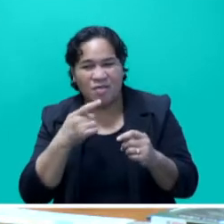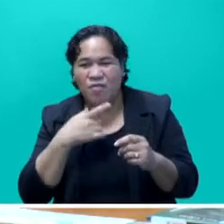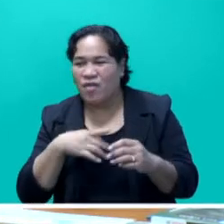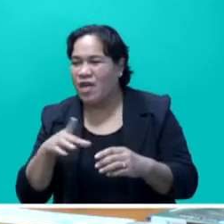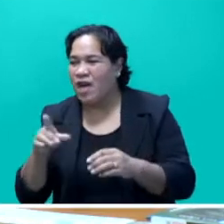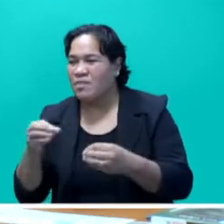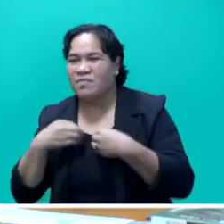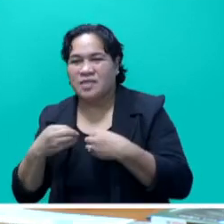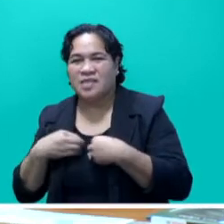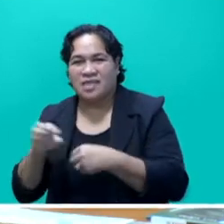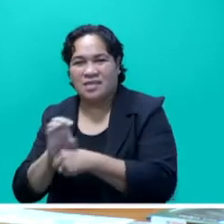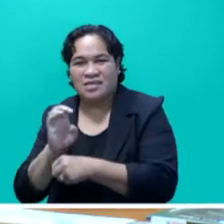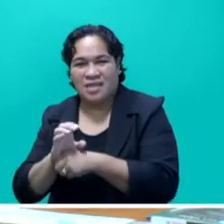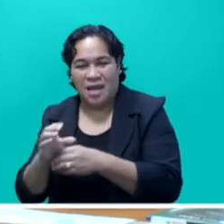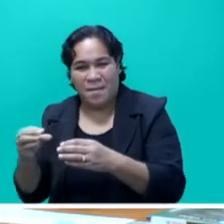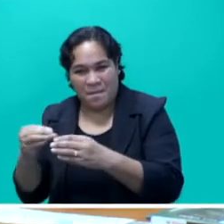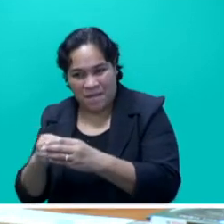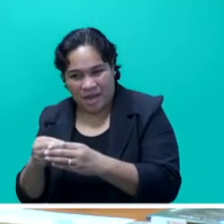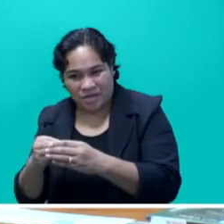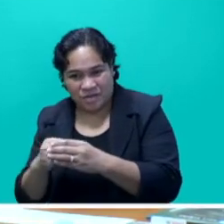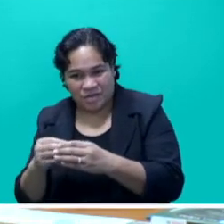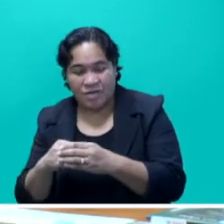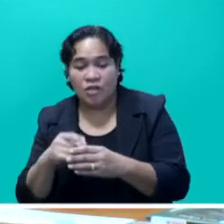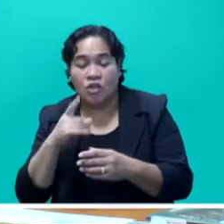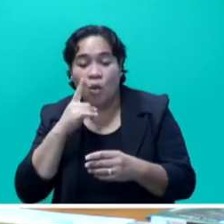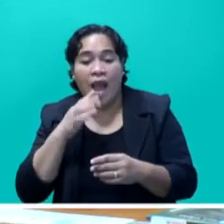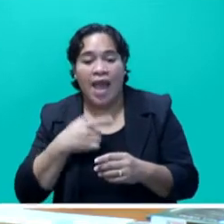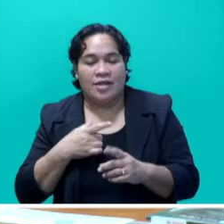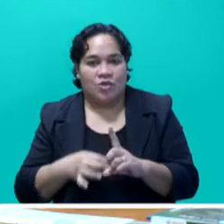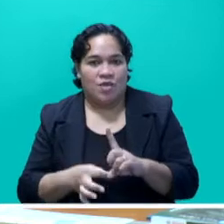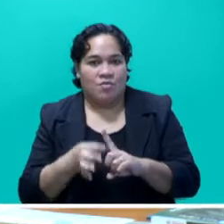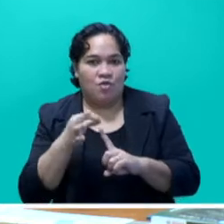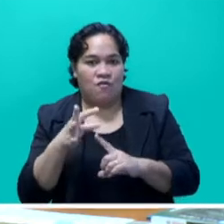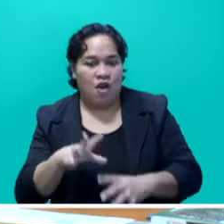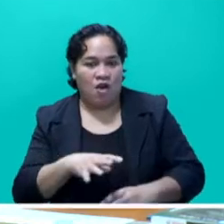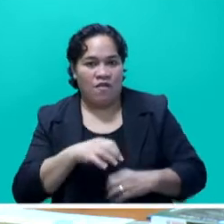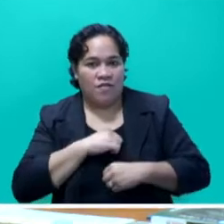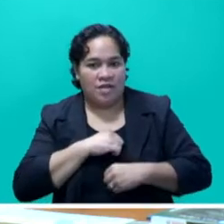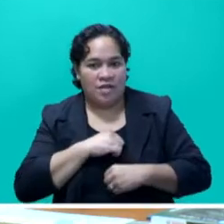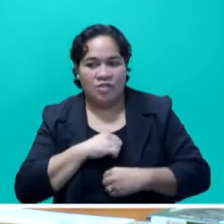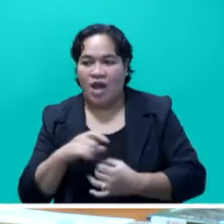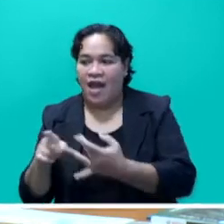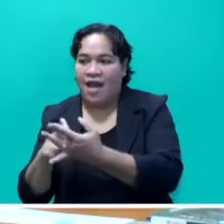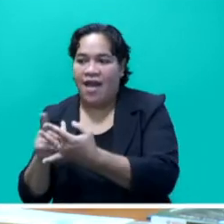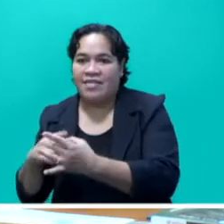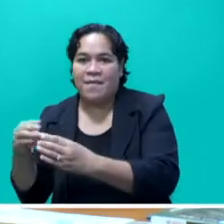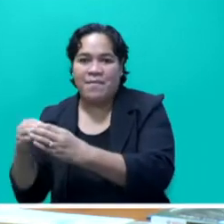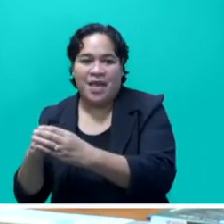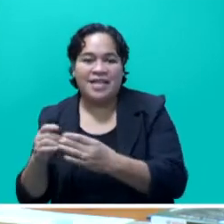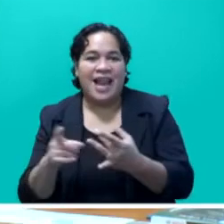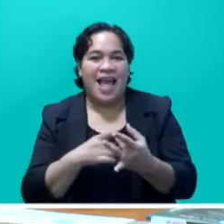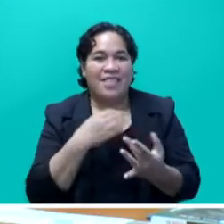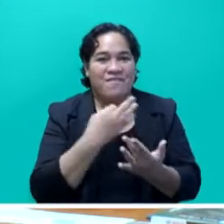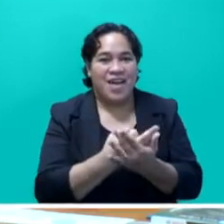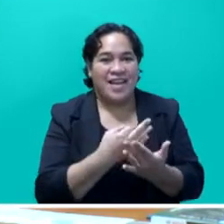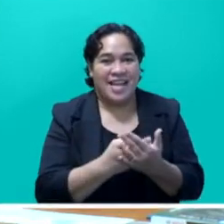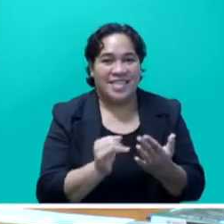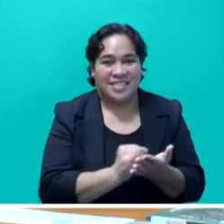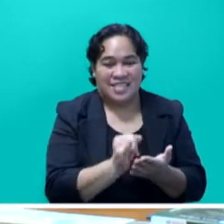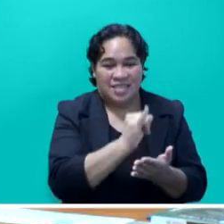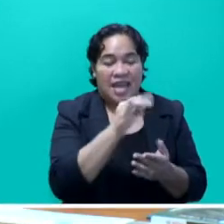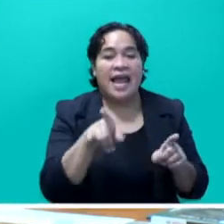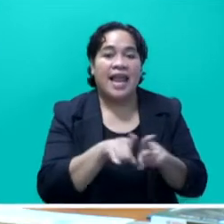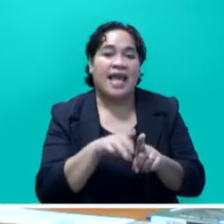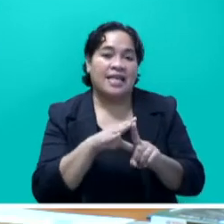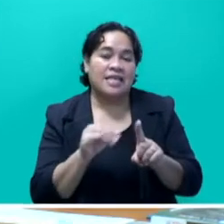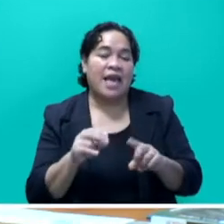to their customers. This will improve confidence amongst commercial banks and other financial institutions such as FDB